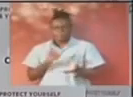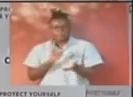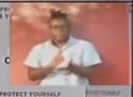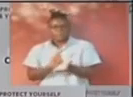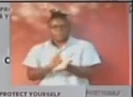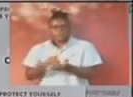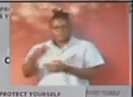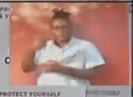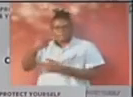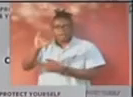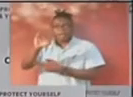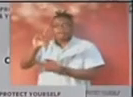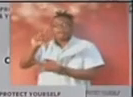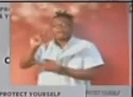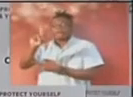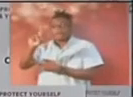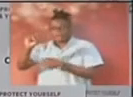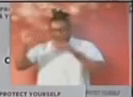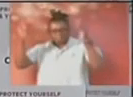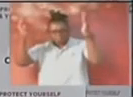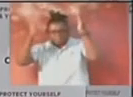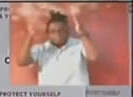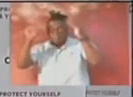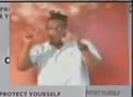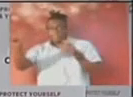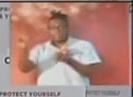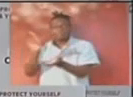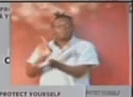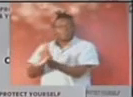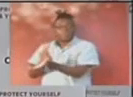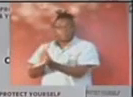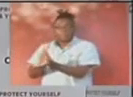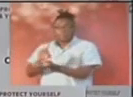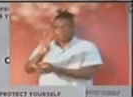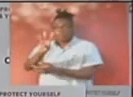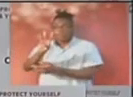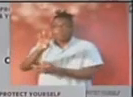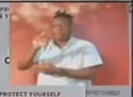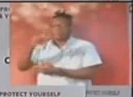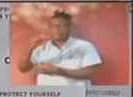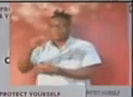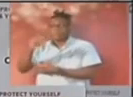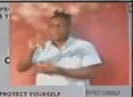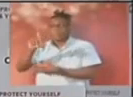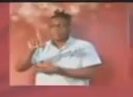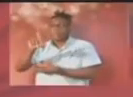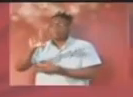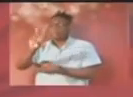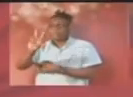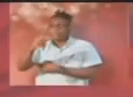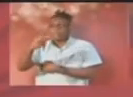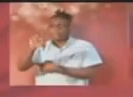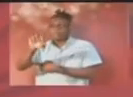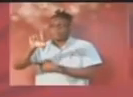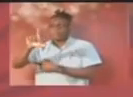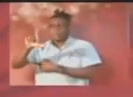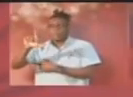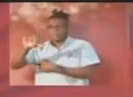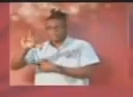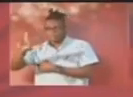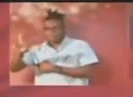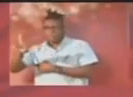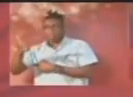Health, Dr. Erica Wheeler, PAHO WHO Country Representative, and Dr. Abdul Hamid,